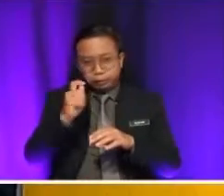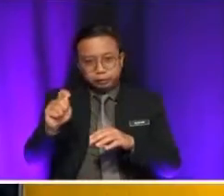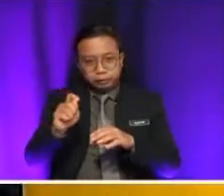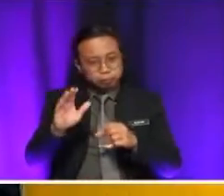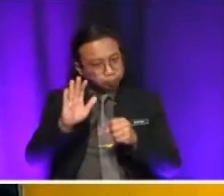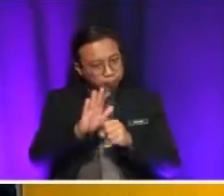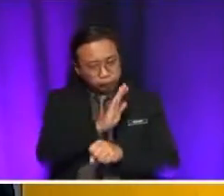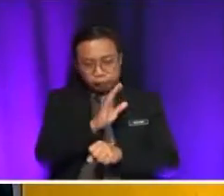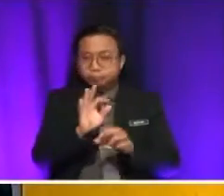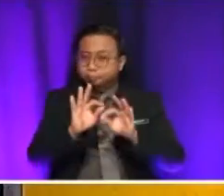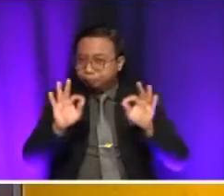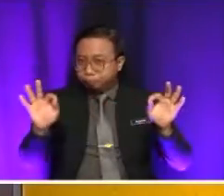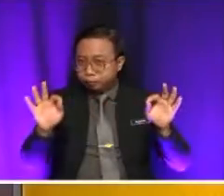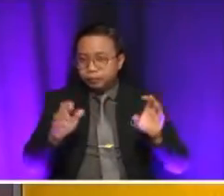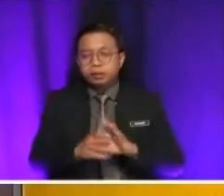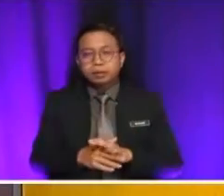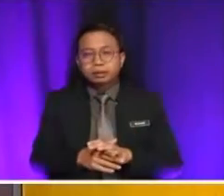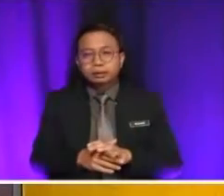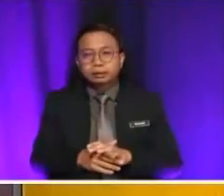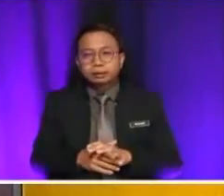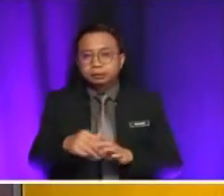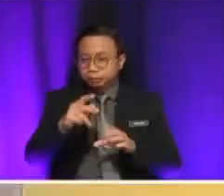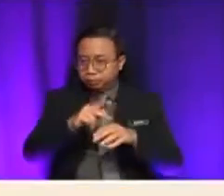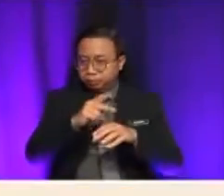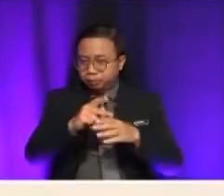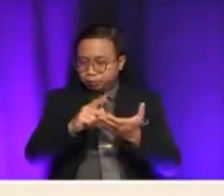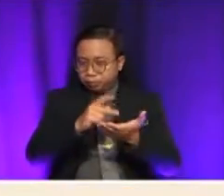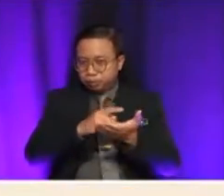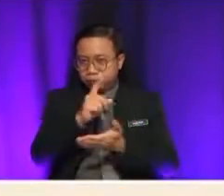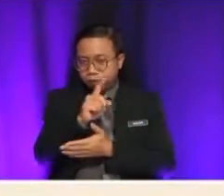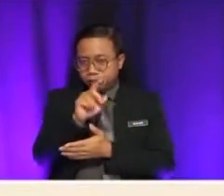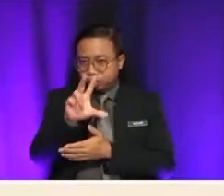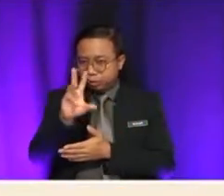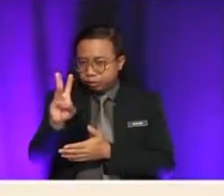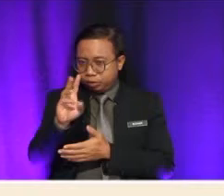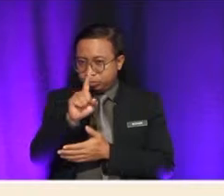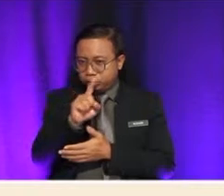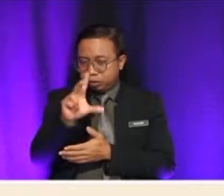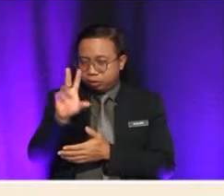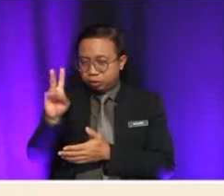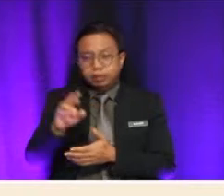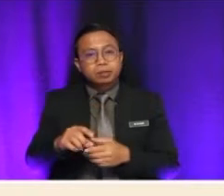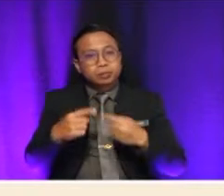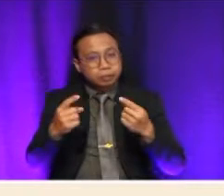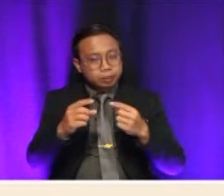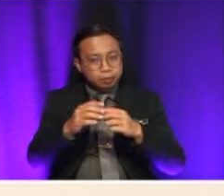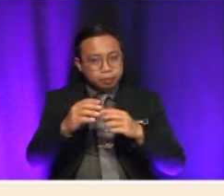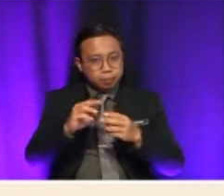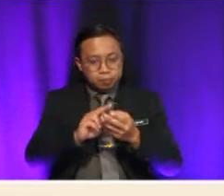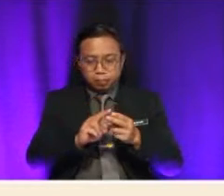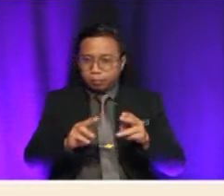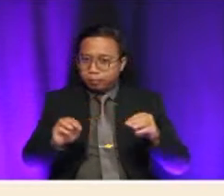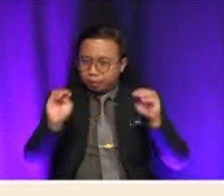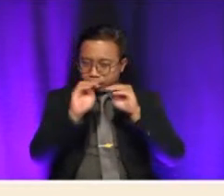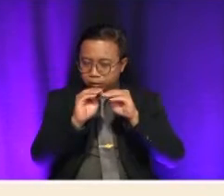text, from the English download students book, page 136 and 37. So we are going into the main reading text and the